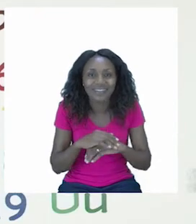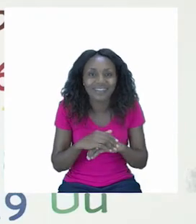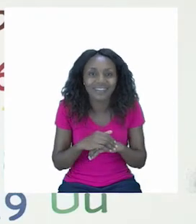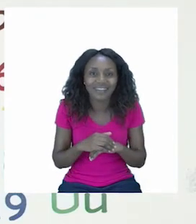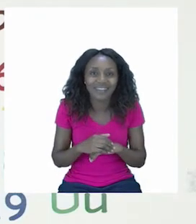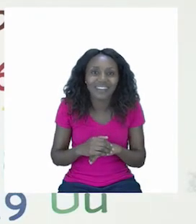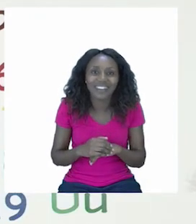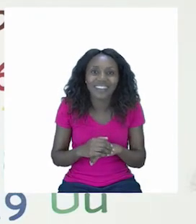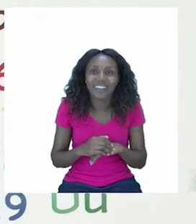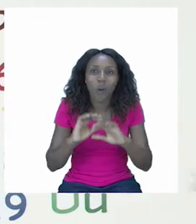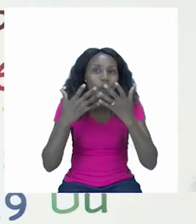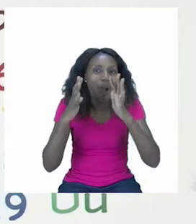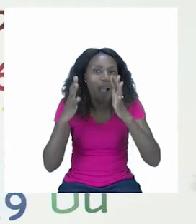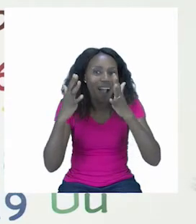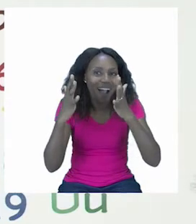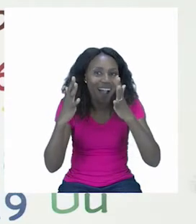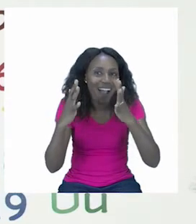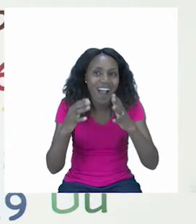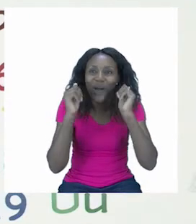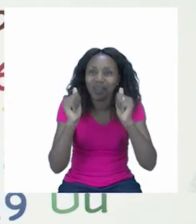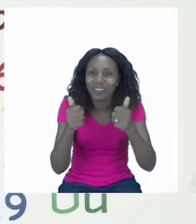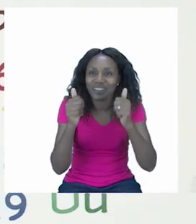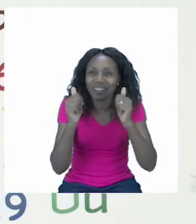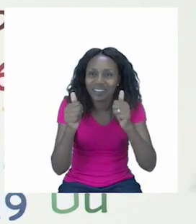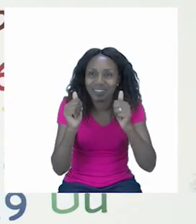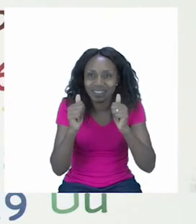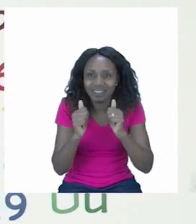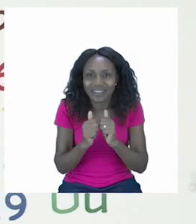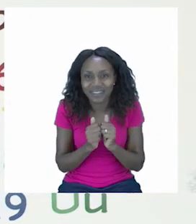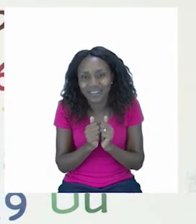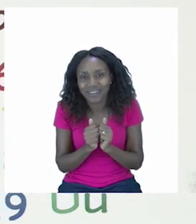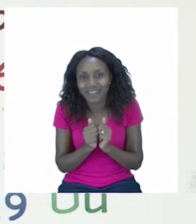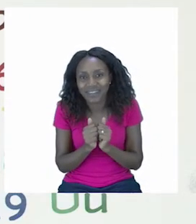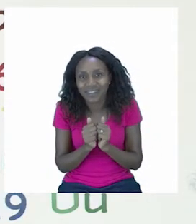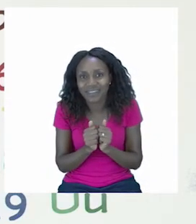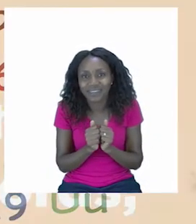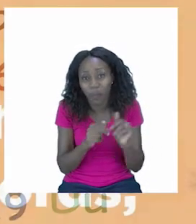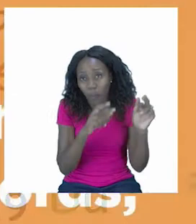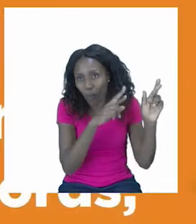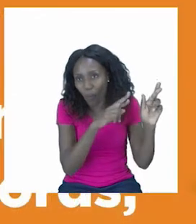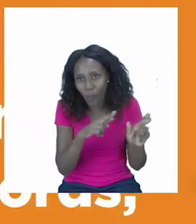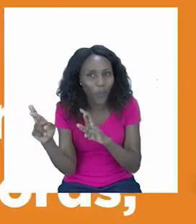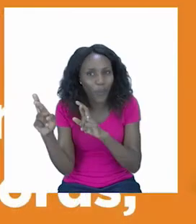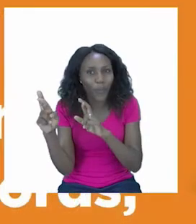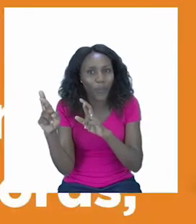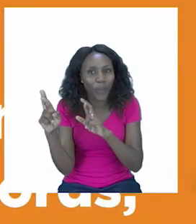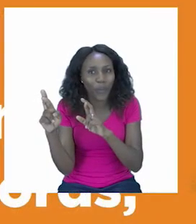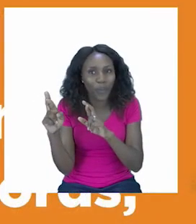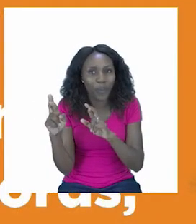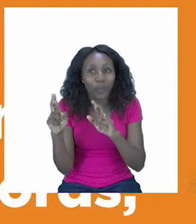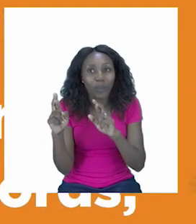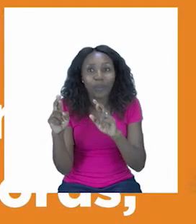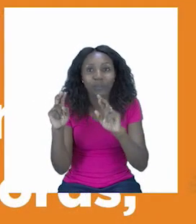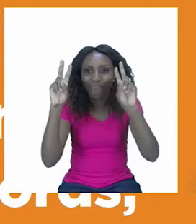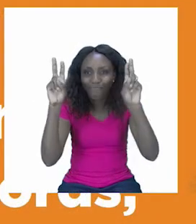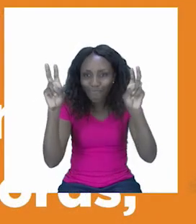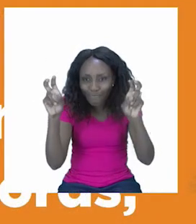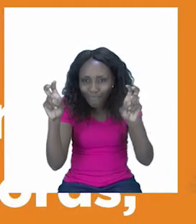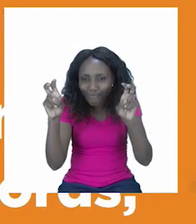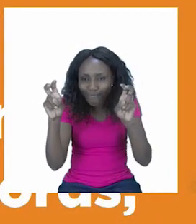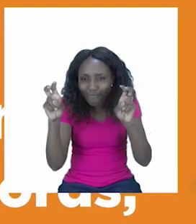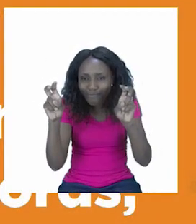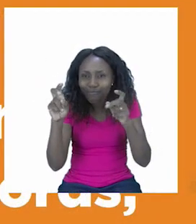Well done, grade ones. Now we are ready. Our lesson for today is all